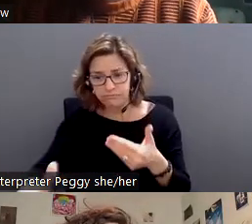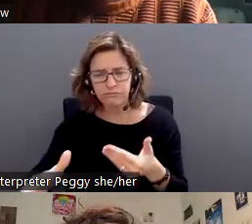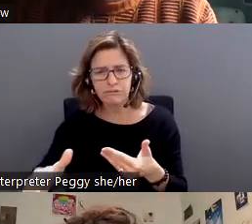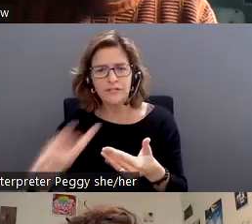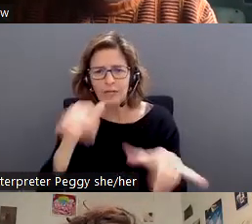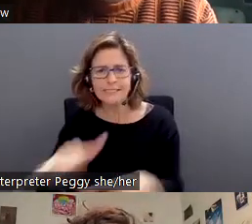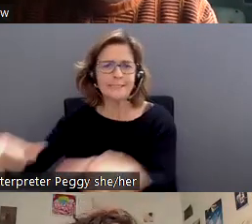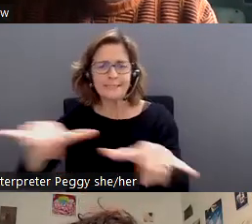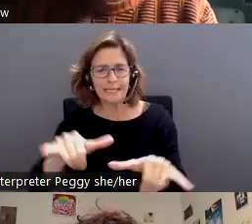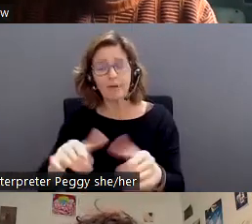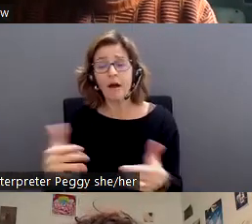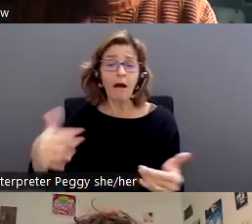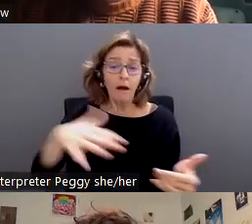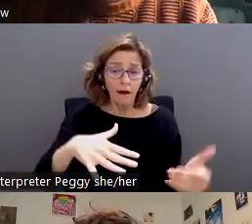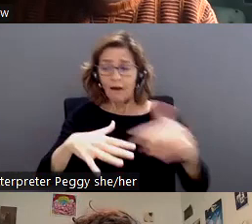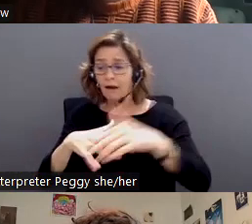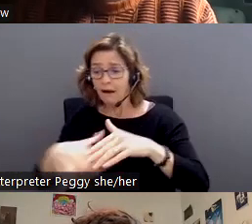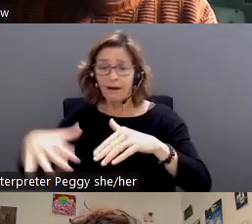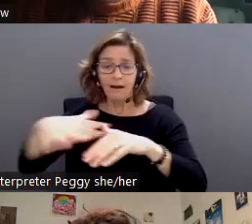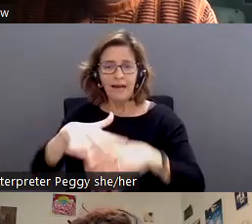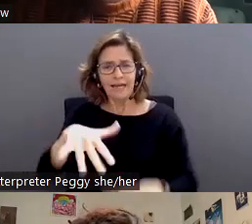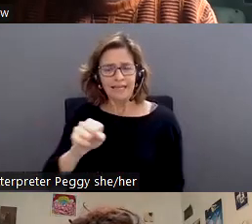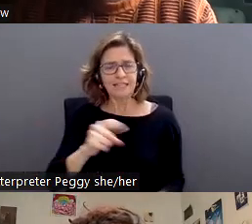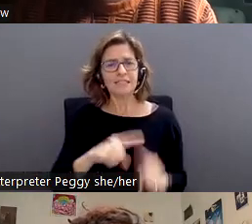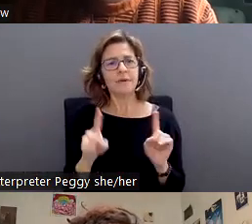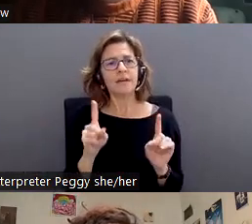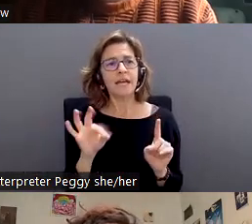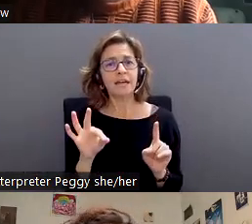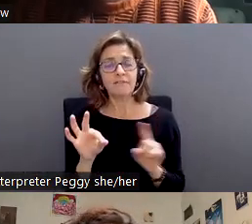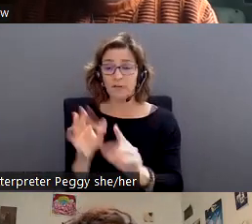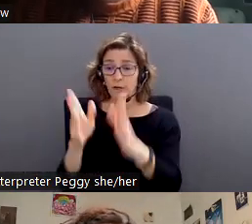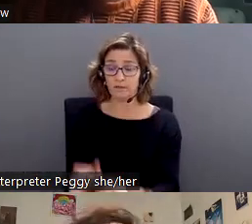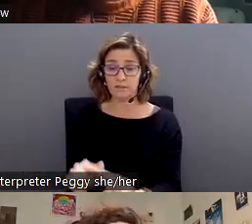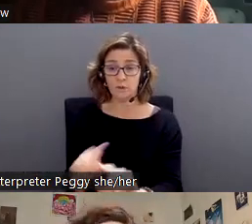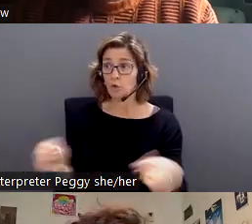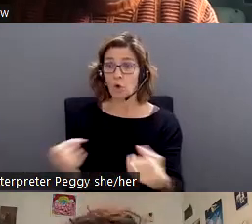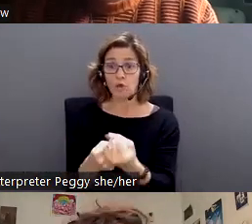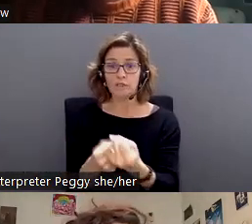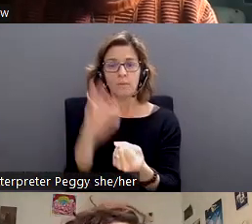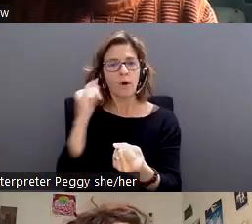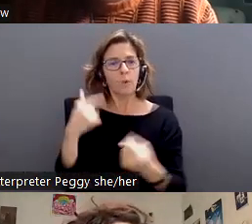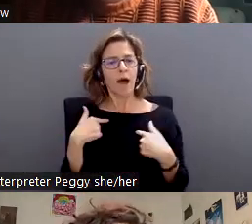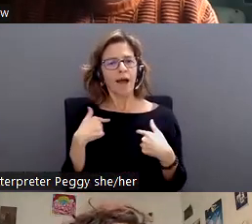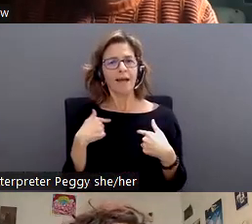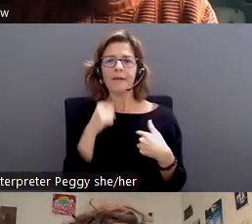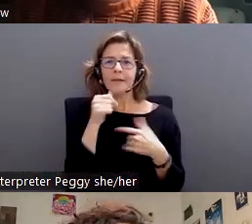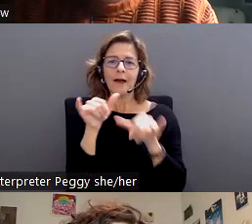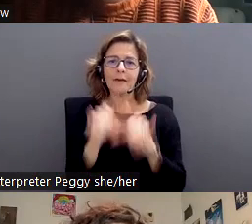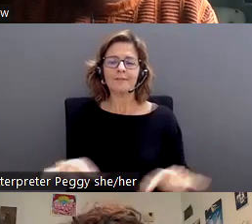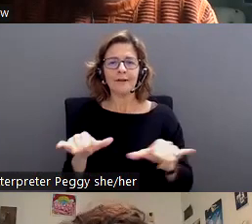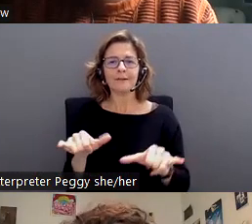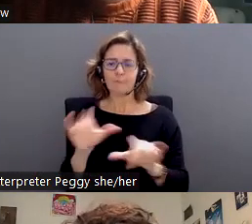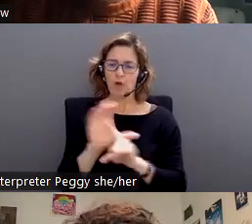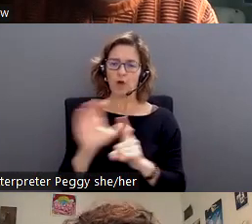obviously a lot of crossover, but people who are not experiencing support because they do not fit the mold of a